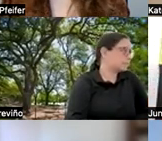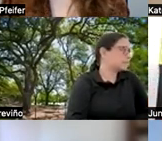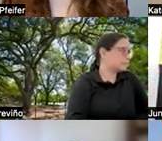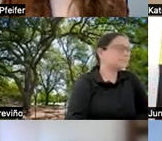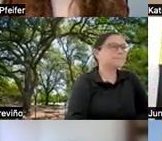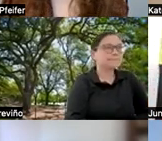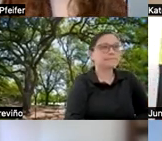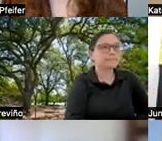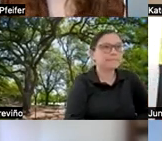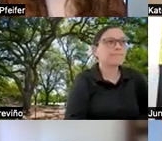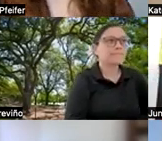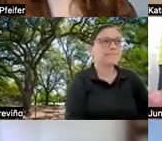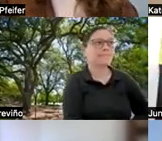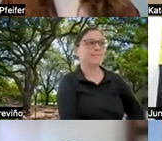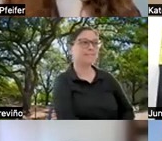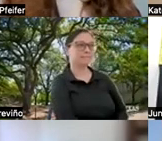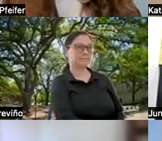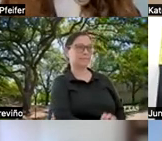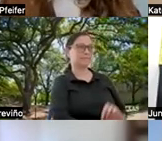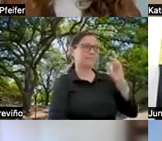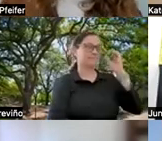here? Yeah. Okay. Yeah.